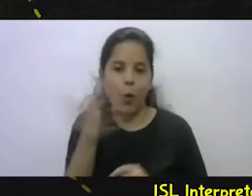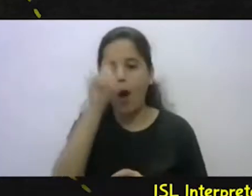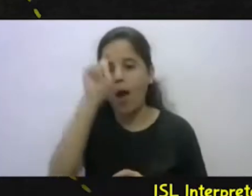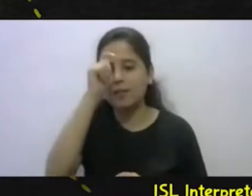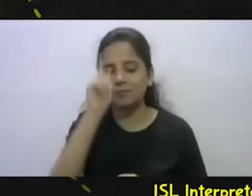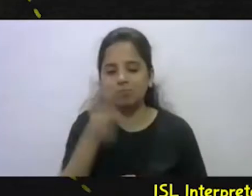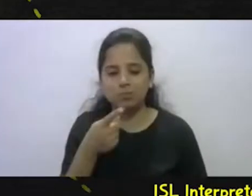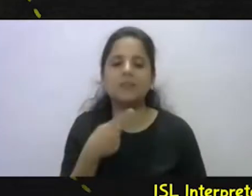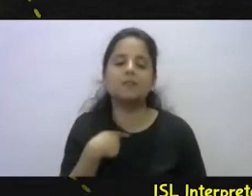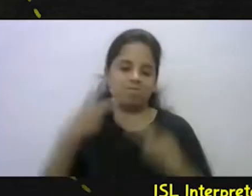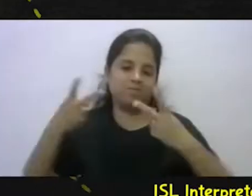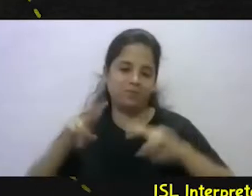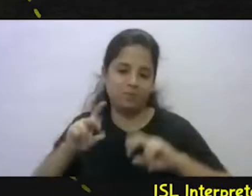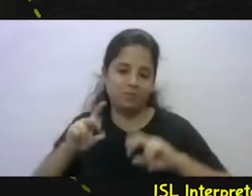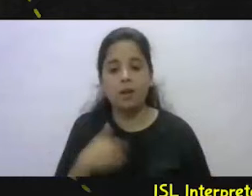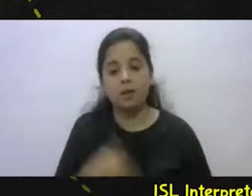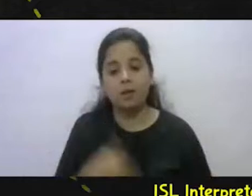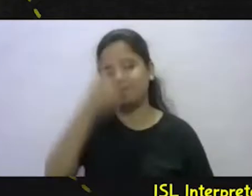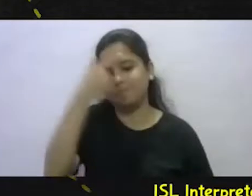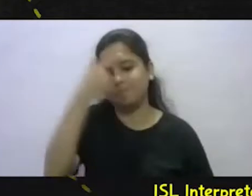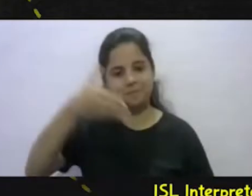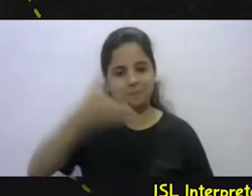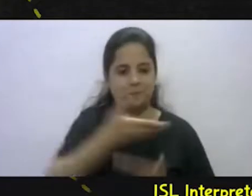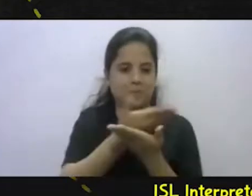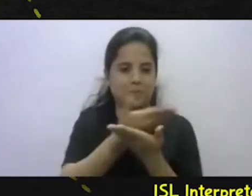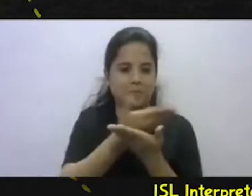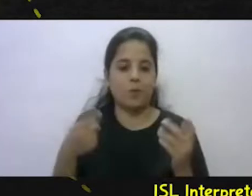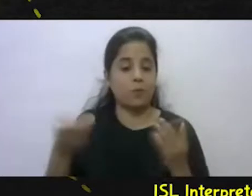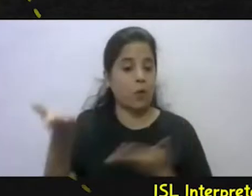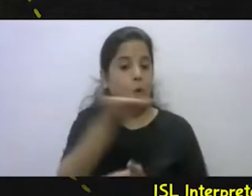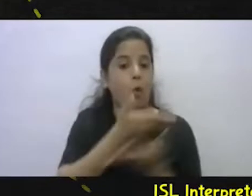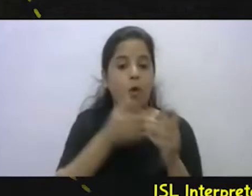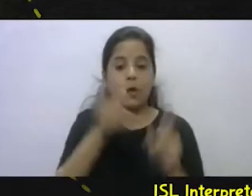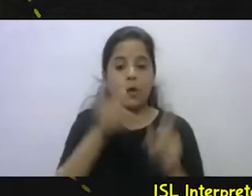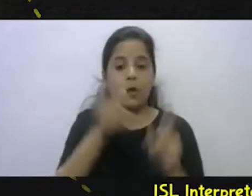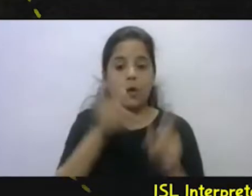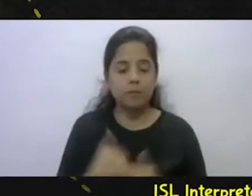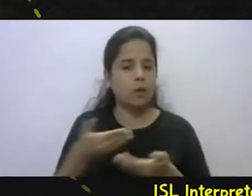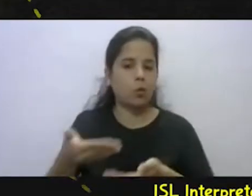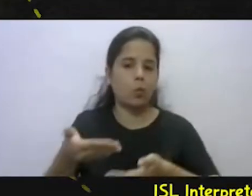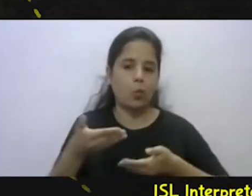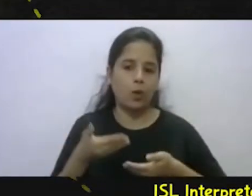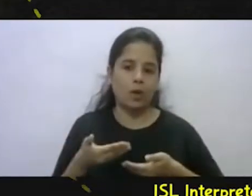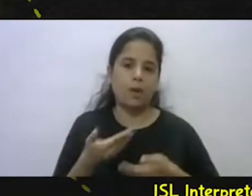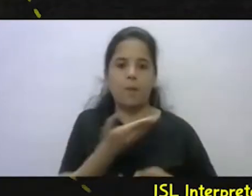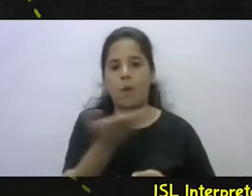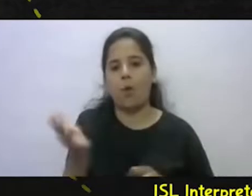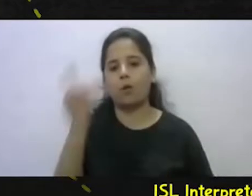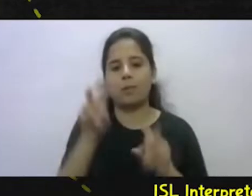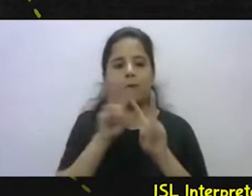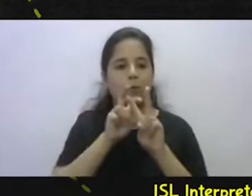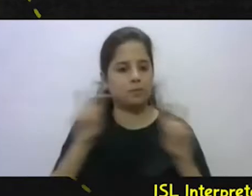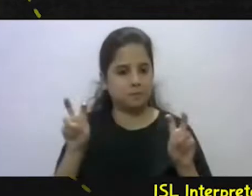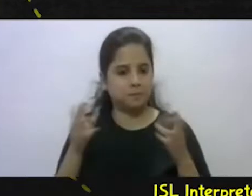So sorry. So greetings to all, and all of I welcome all the panelists